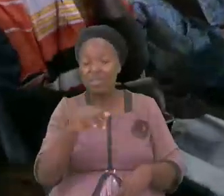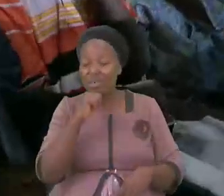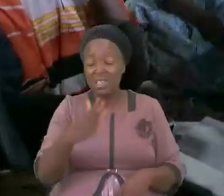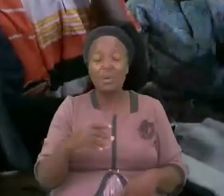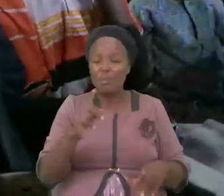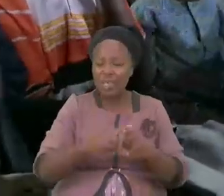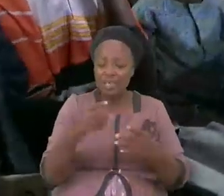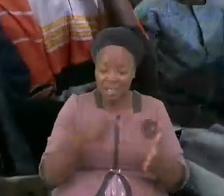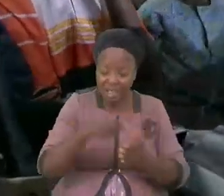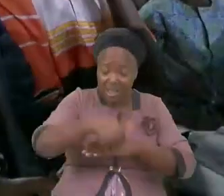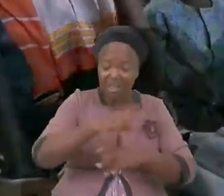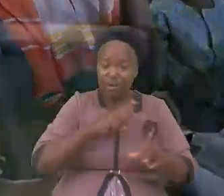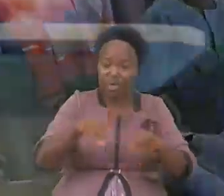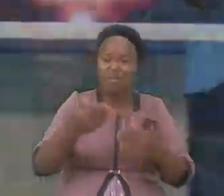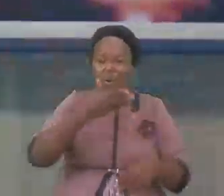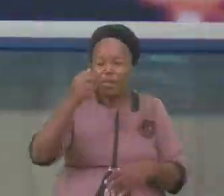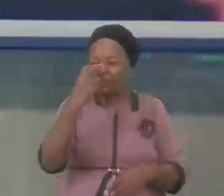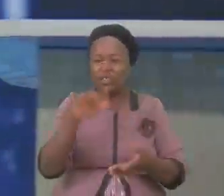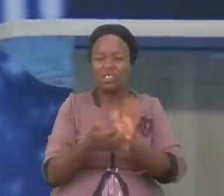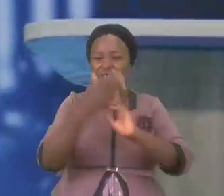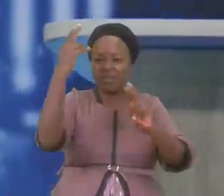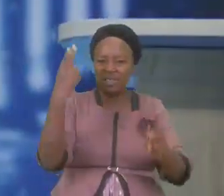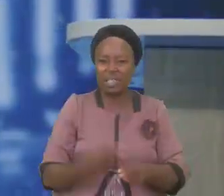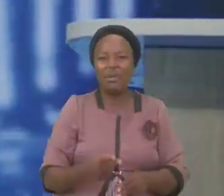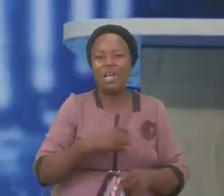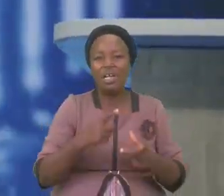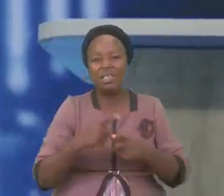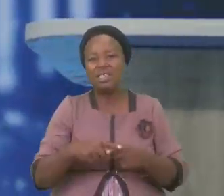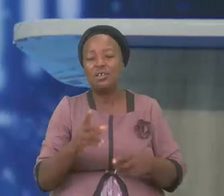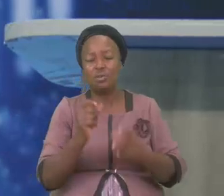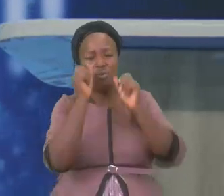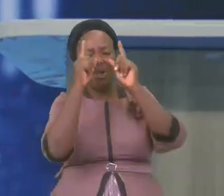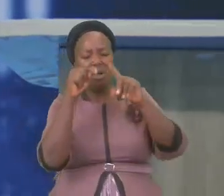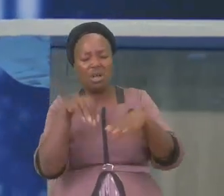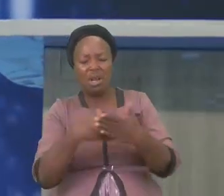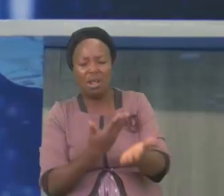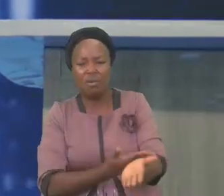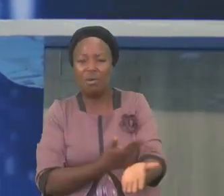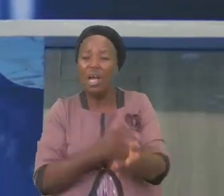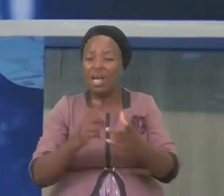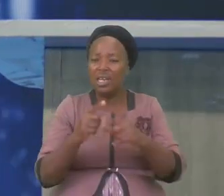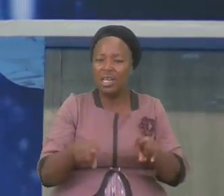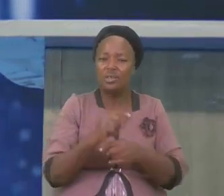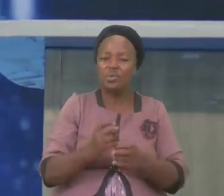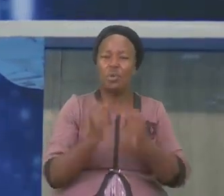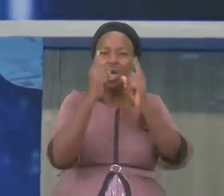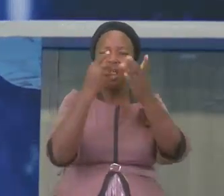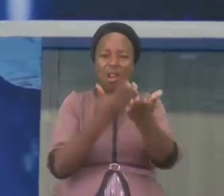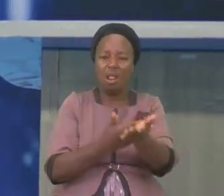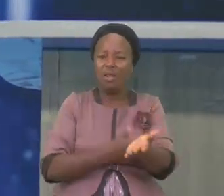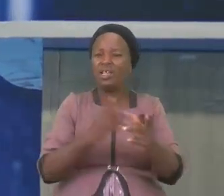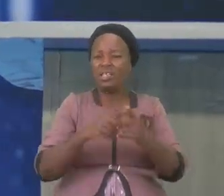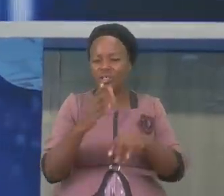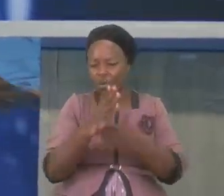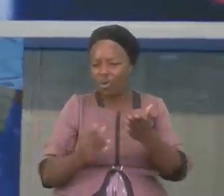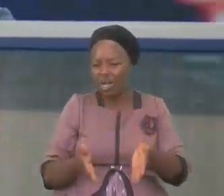wake up in the morning, and as you wake up, and then somebody is asking, what are you going to do today? What are you going to be today? What are you going to